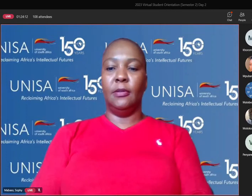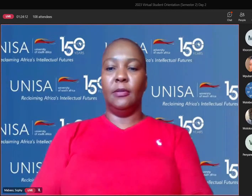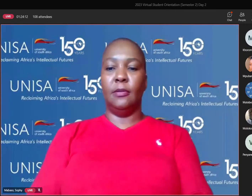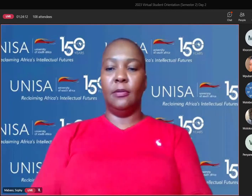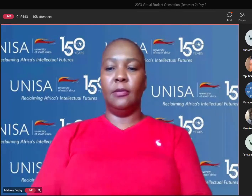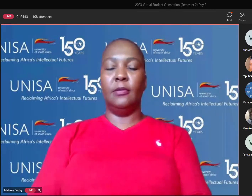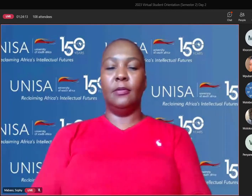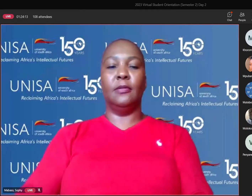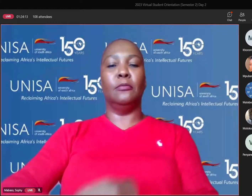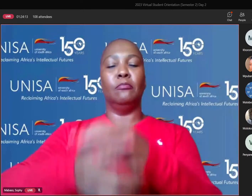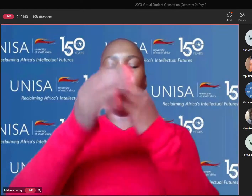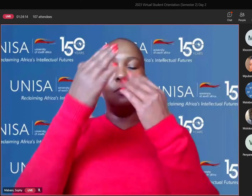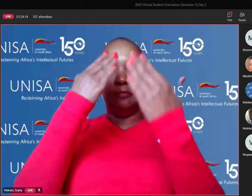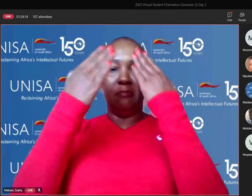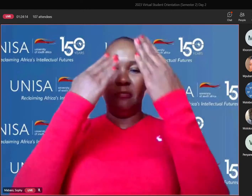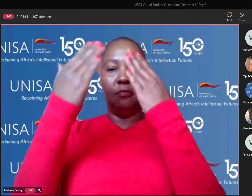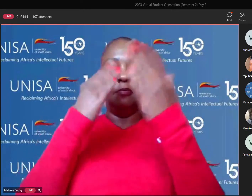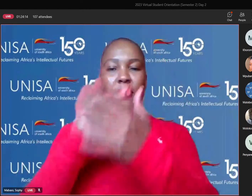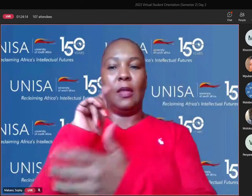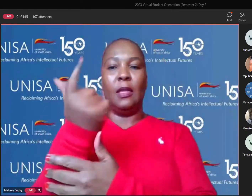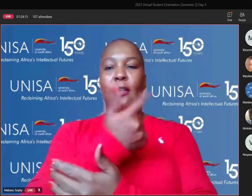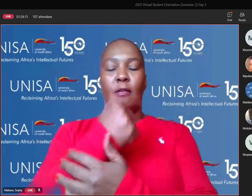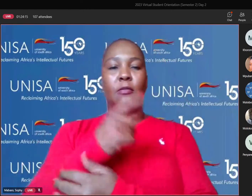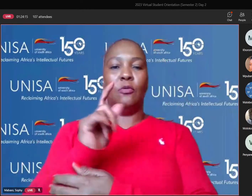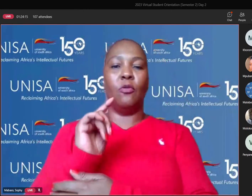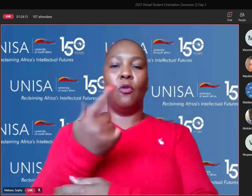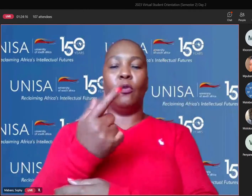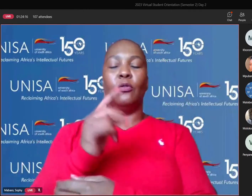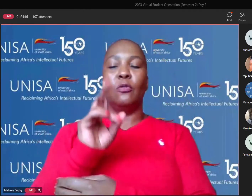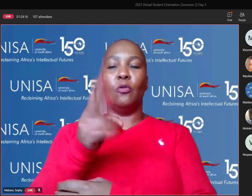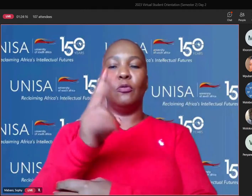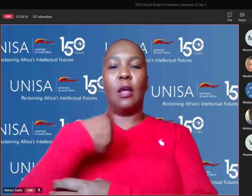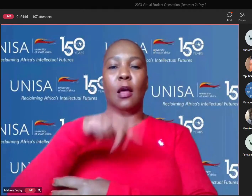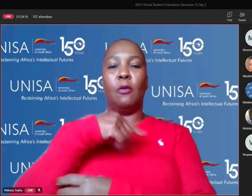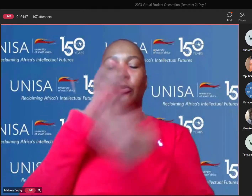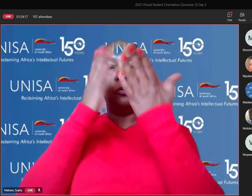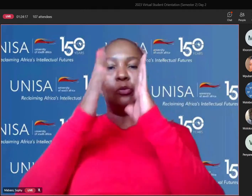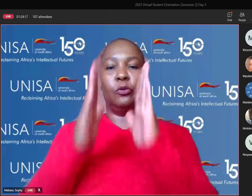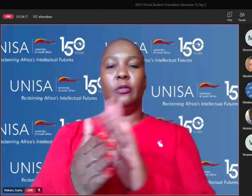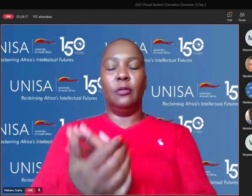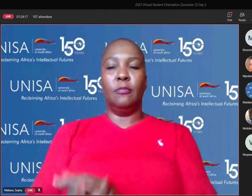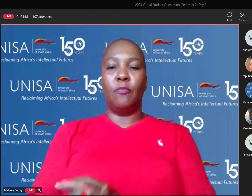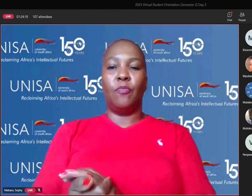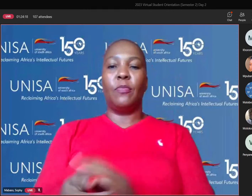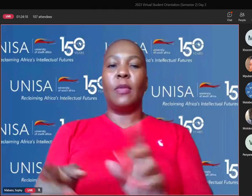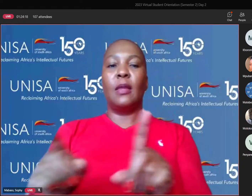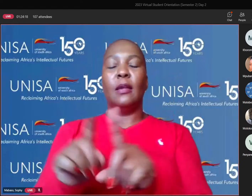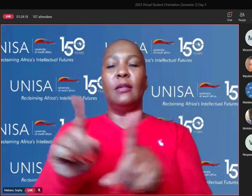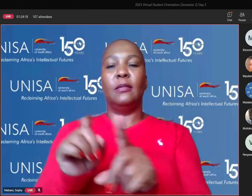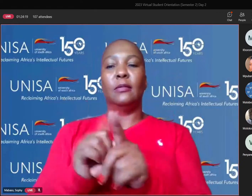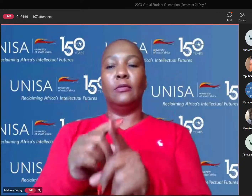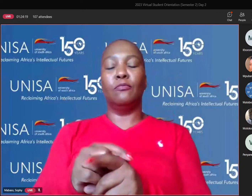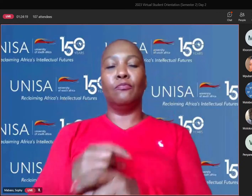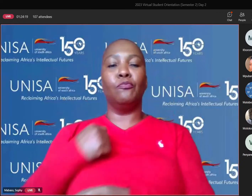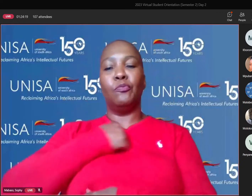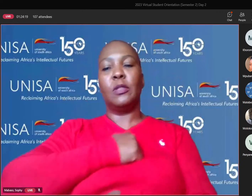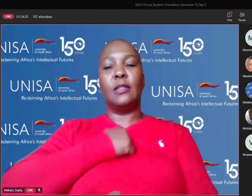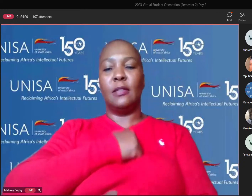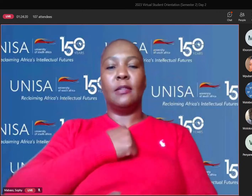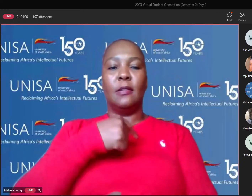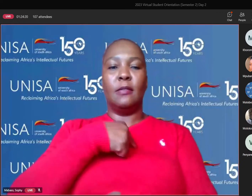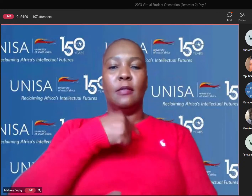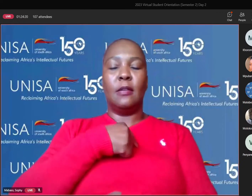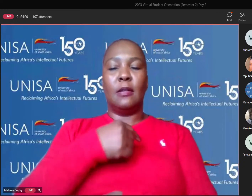Good afternoon, colleagues, and to our students. As you will have to pardon me, I don't know if you can hear